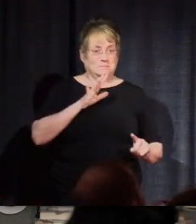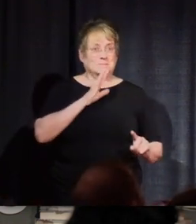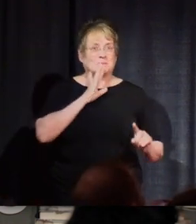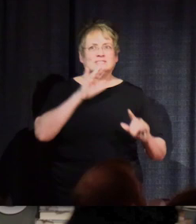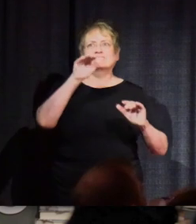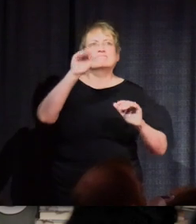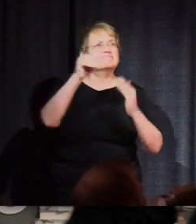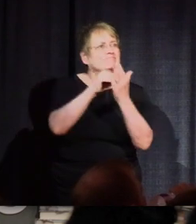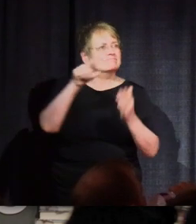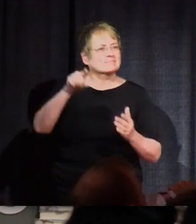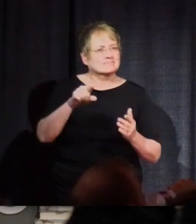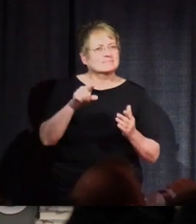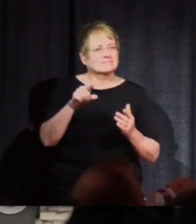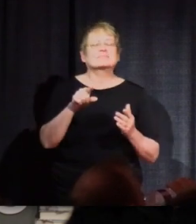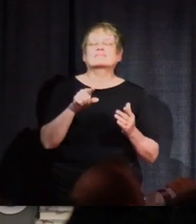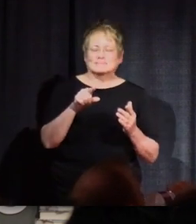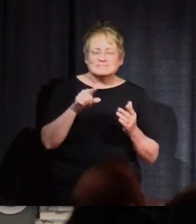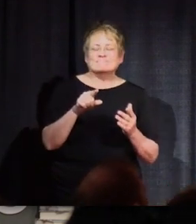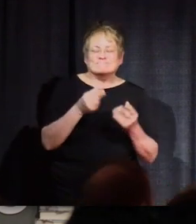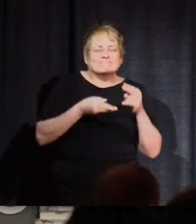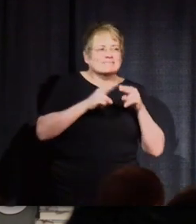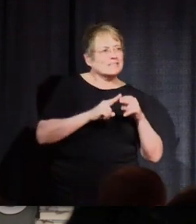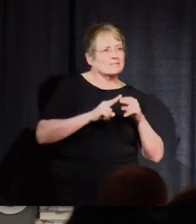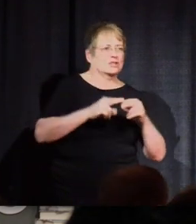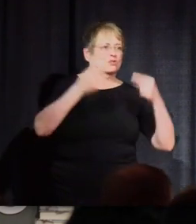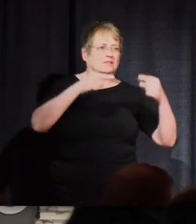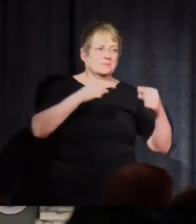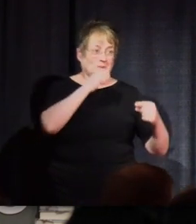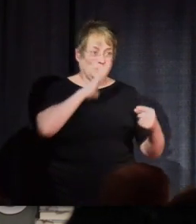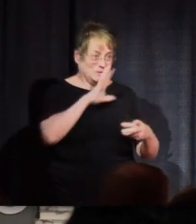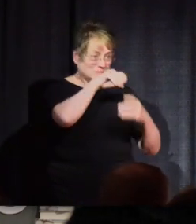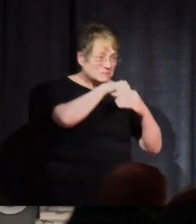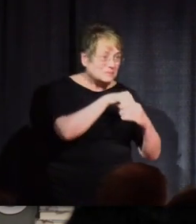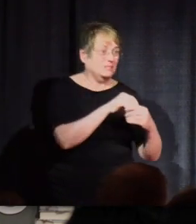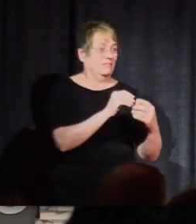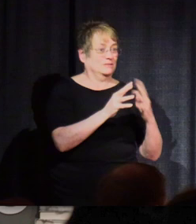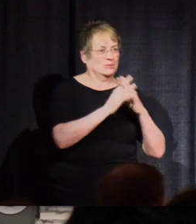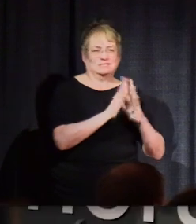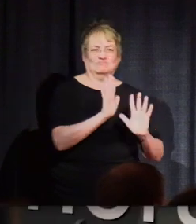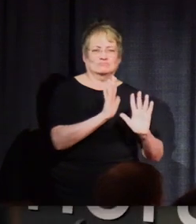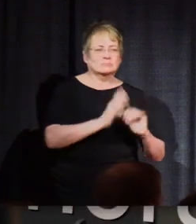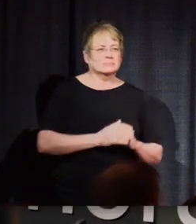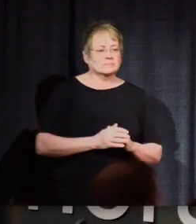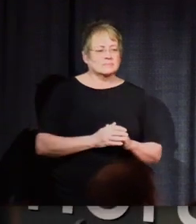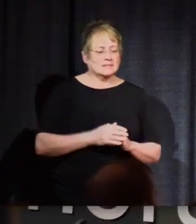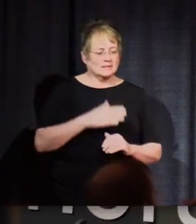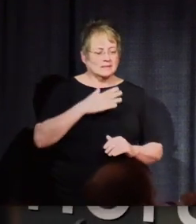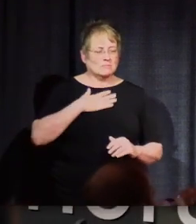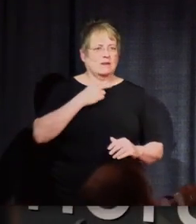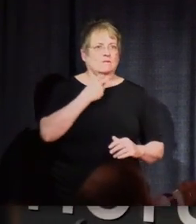up it would have given more fuel to the argument that women didn't belong in wrestling sacrificed my